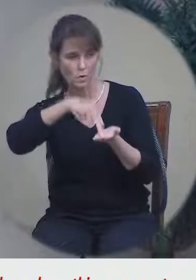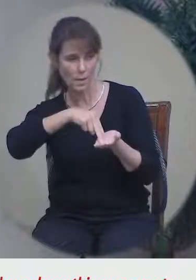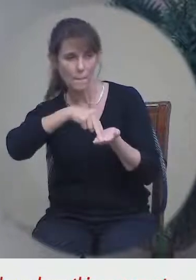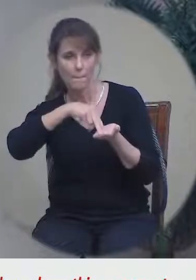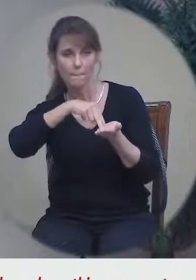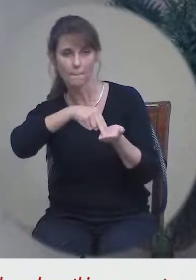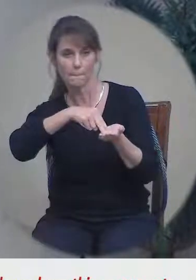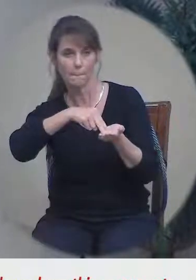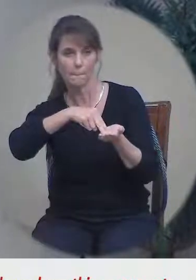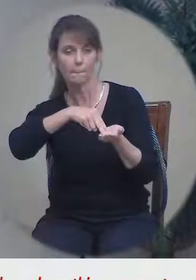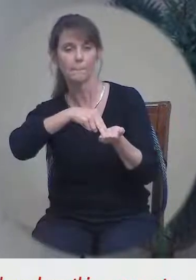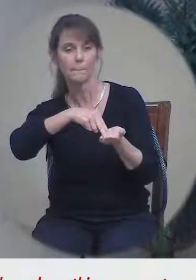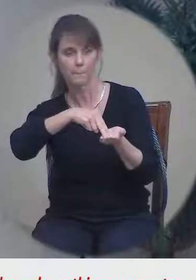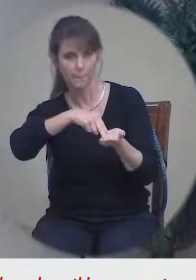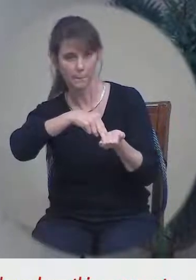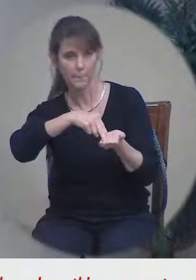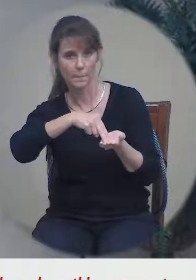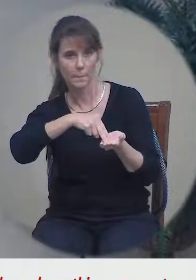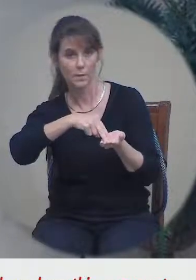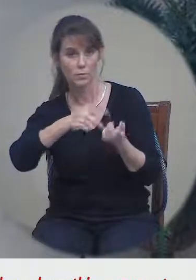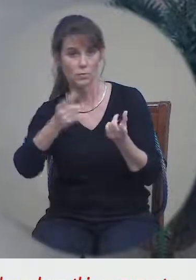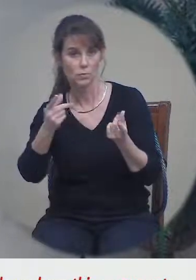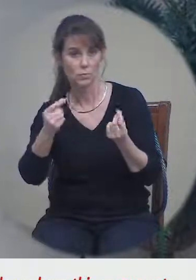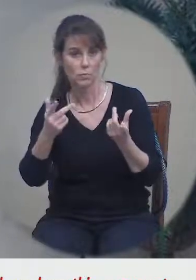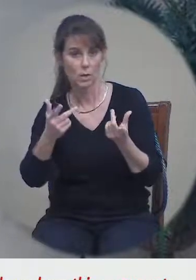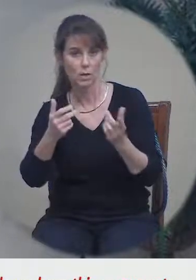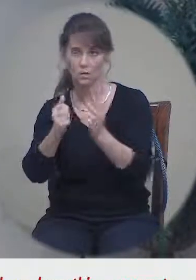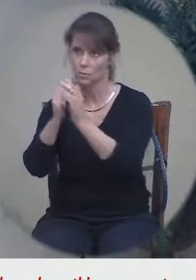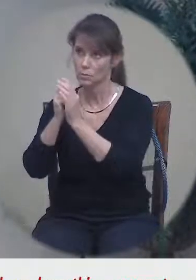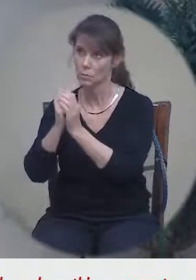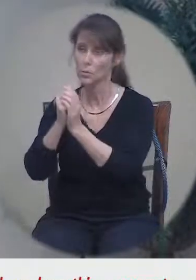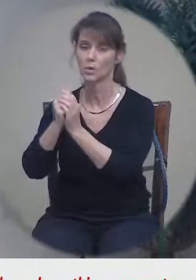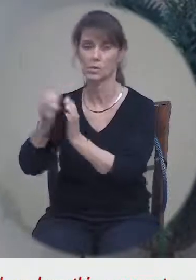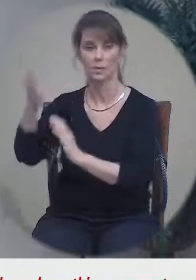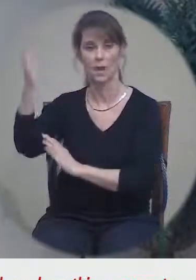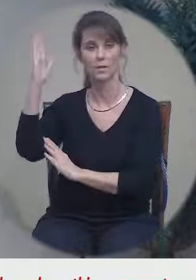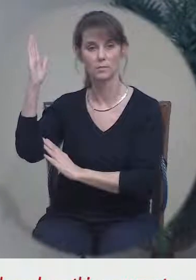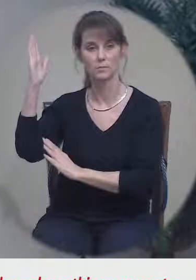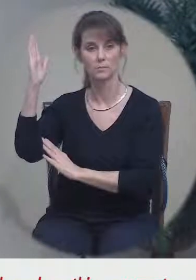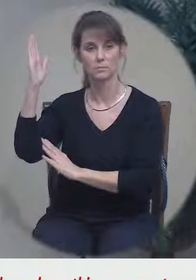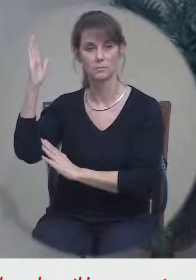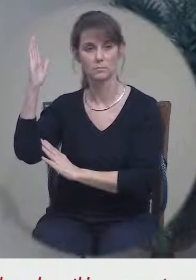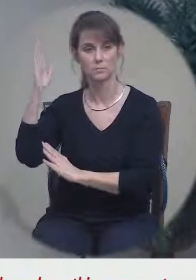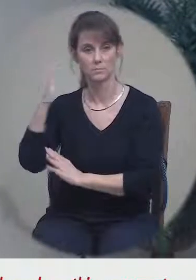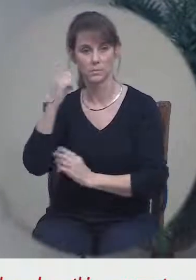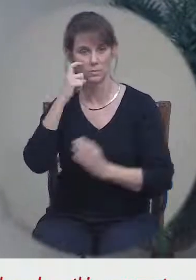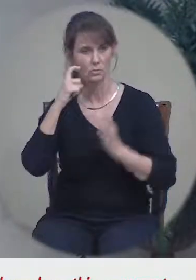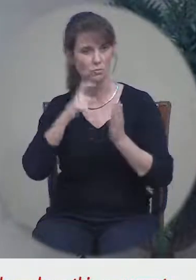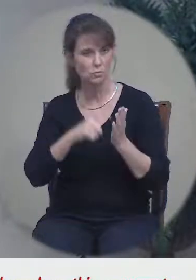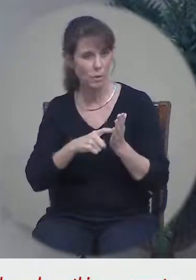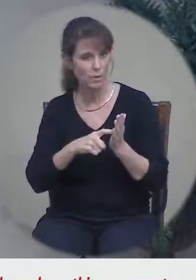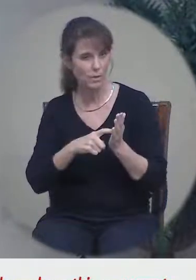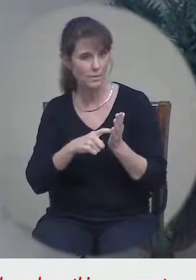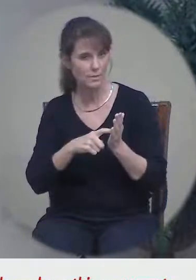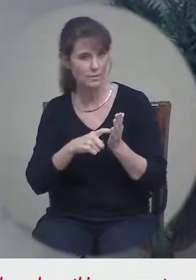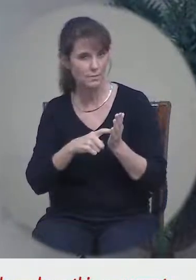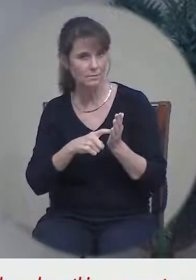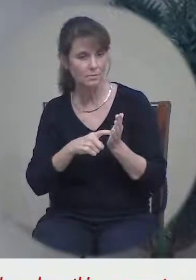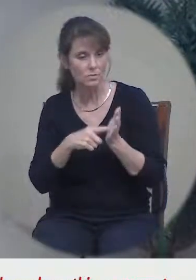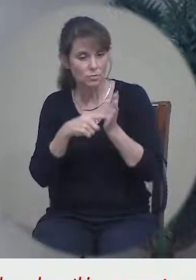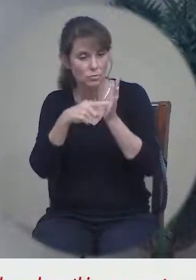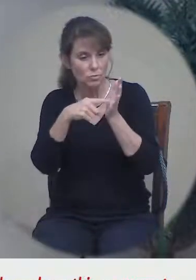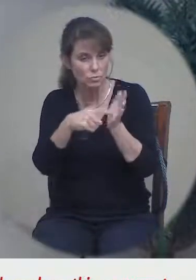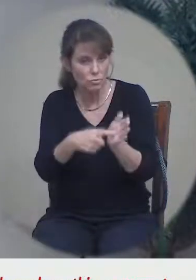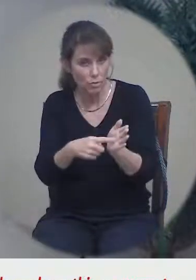the trials, the first thing he did was worship God. So I want you to see in this text, there's hints that slowly reveal